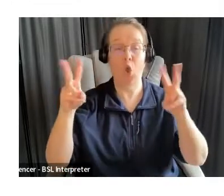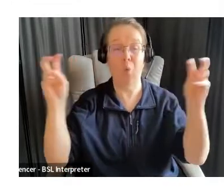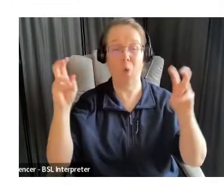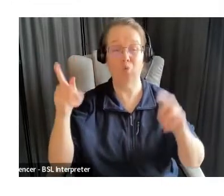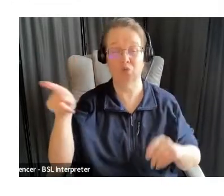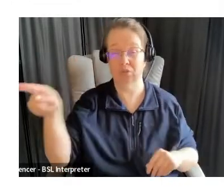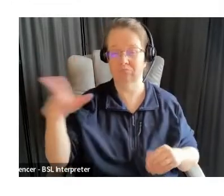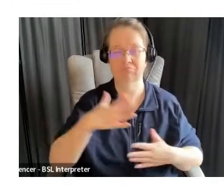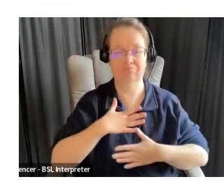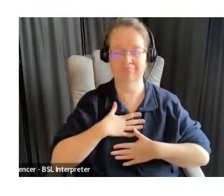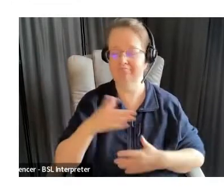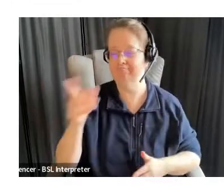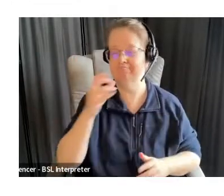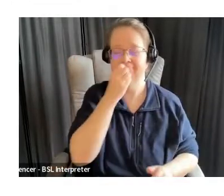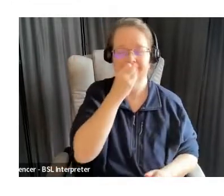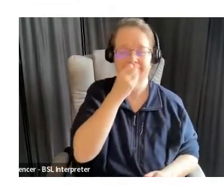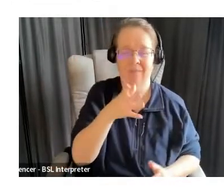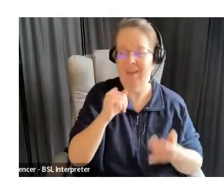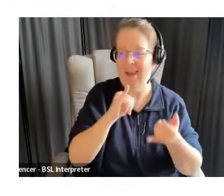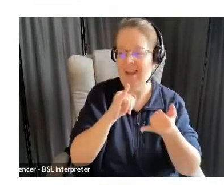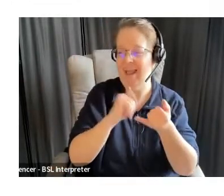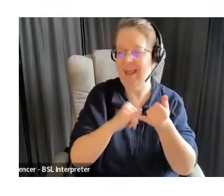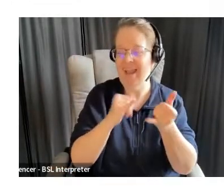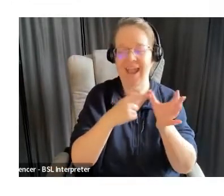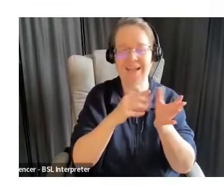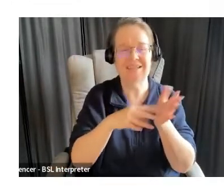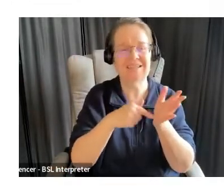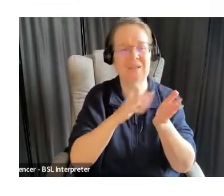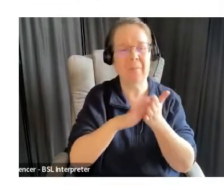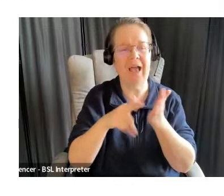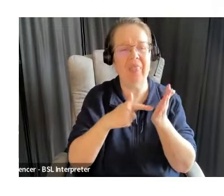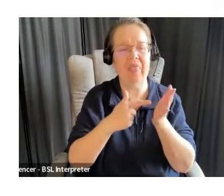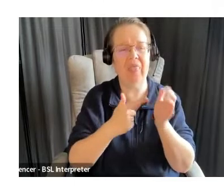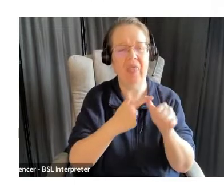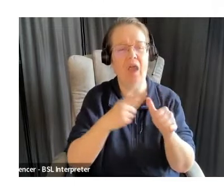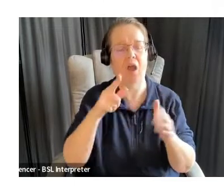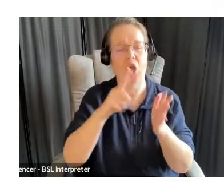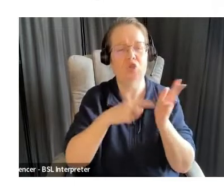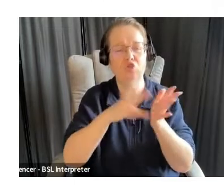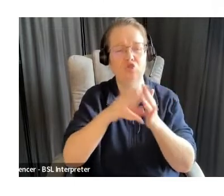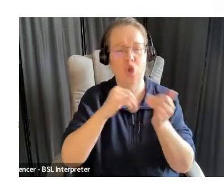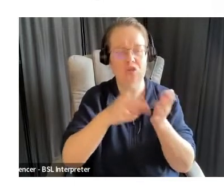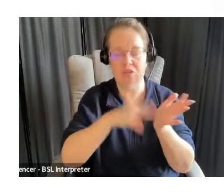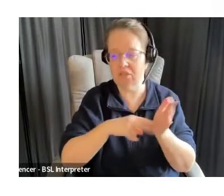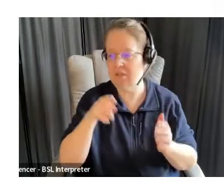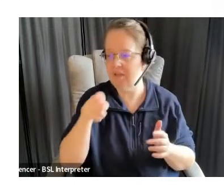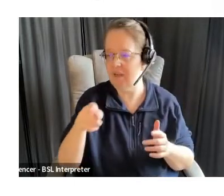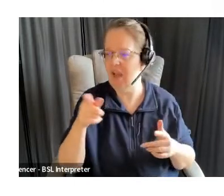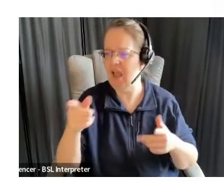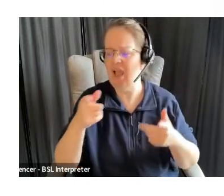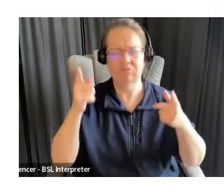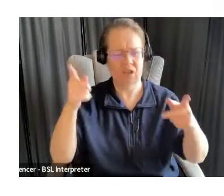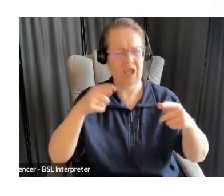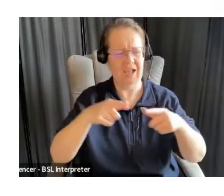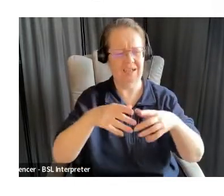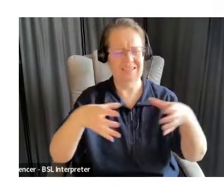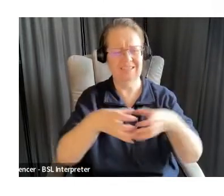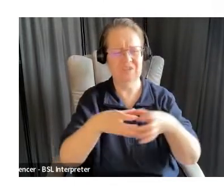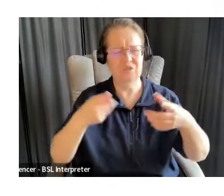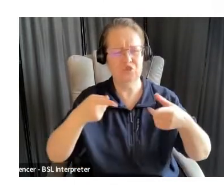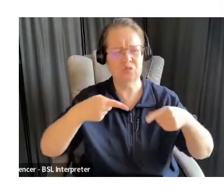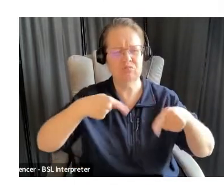really liked it. It's from Samantha Johnson, Divisional Director of TPP. And TTP is a specialist